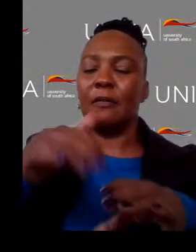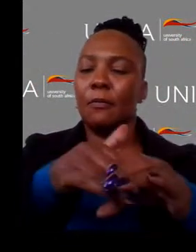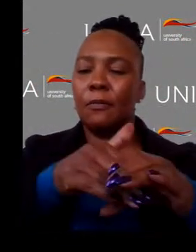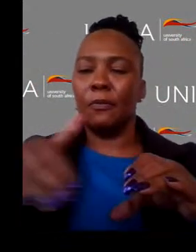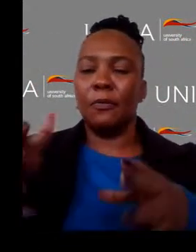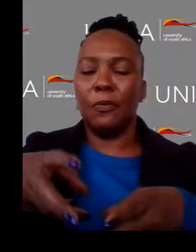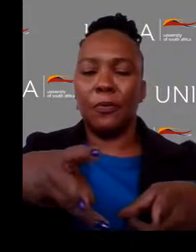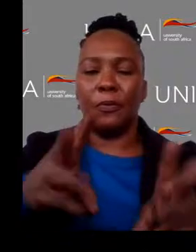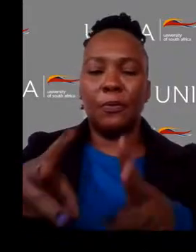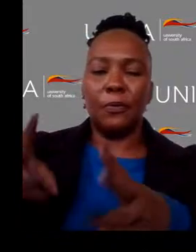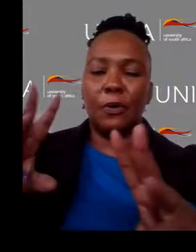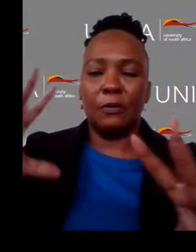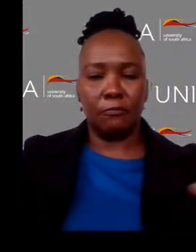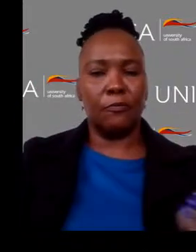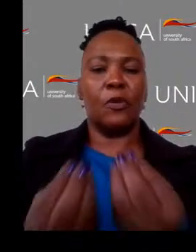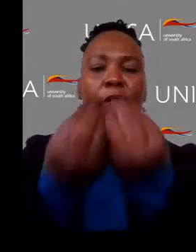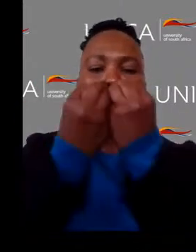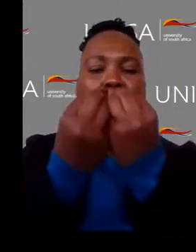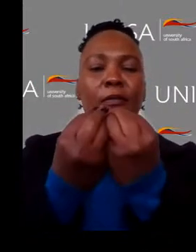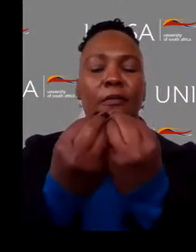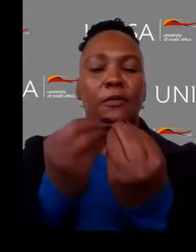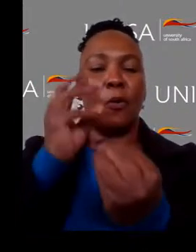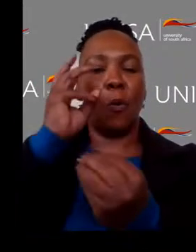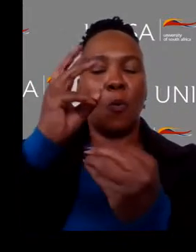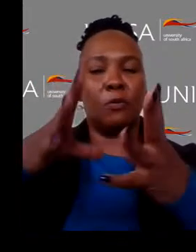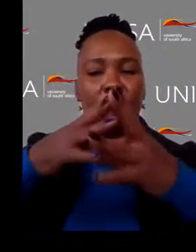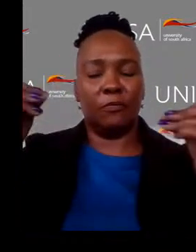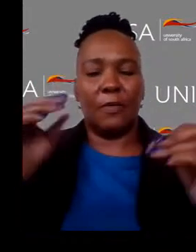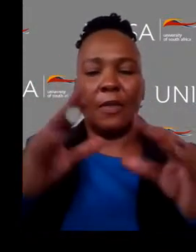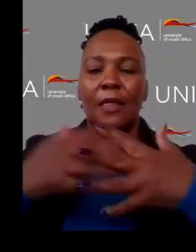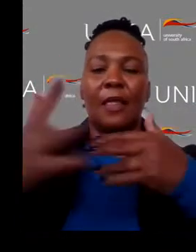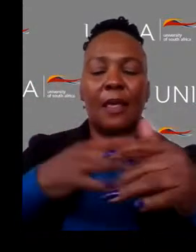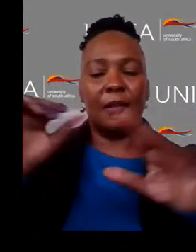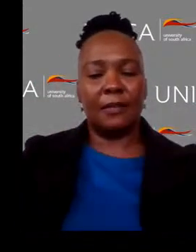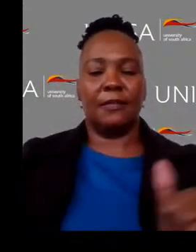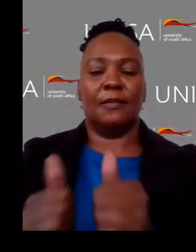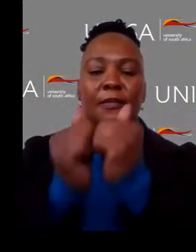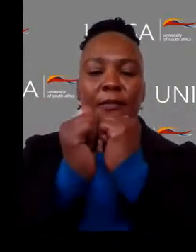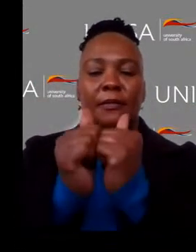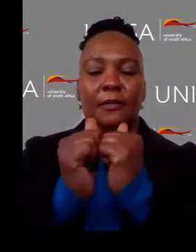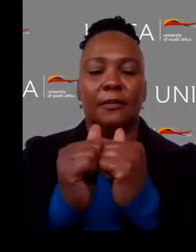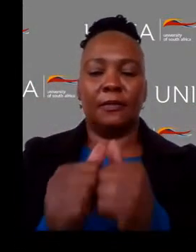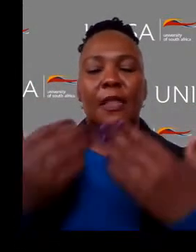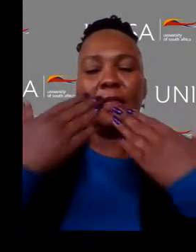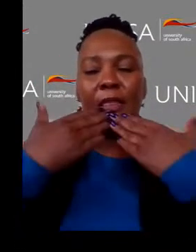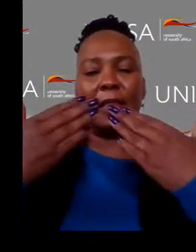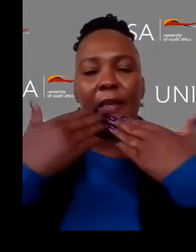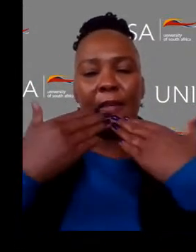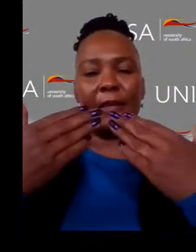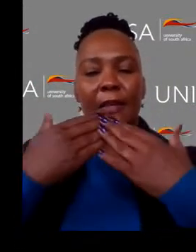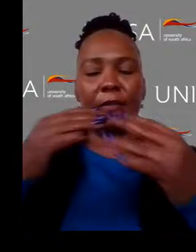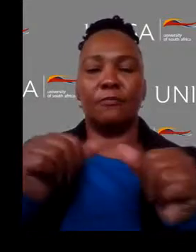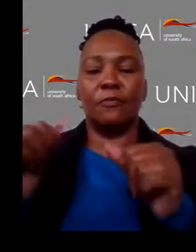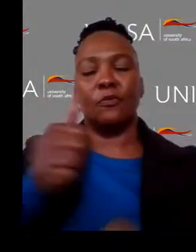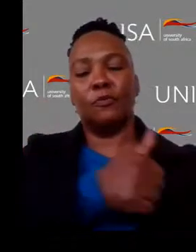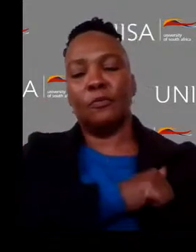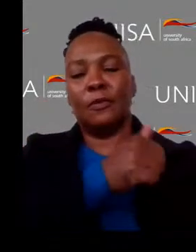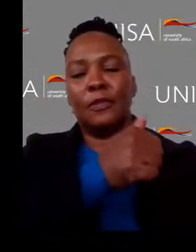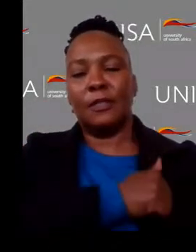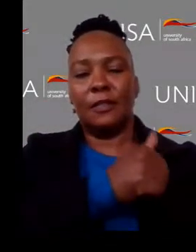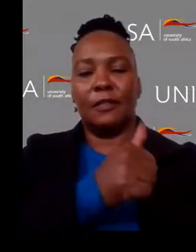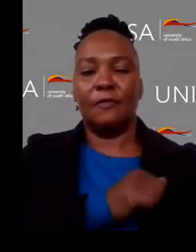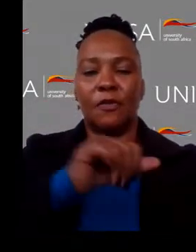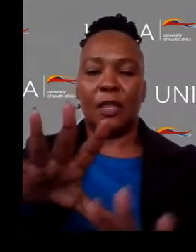and together, we can overcome any challenges that come our way. Thank you and best of luck with your